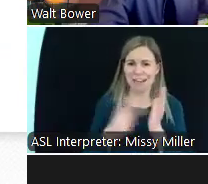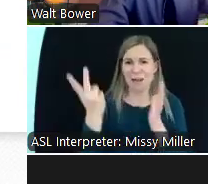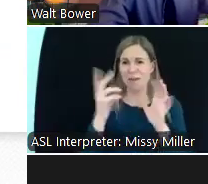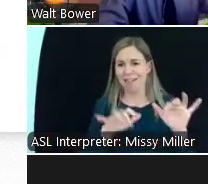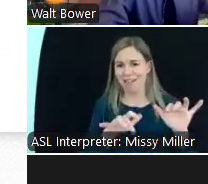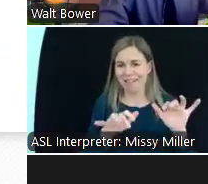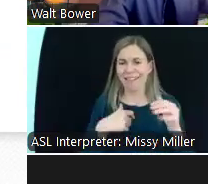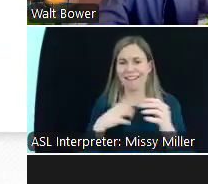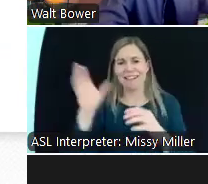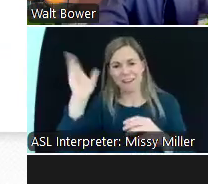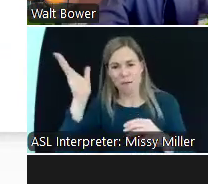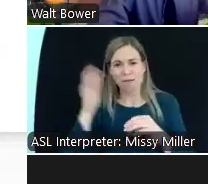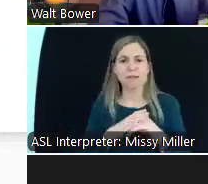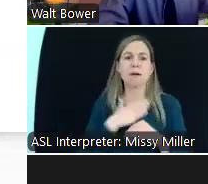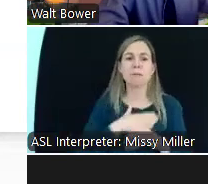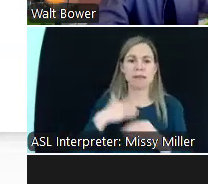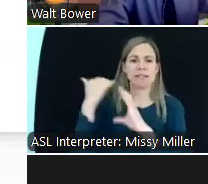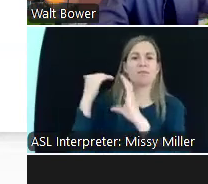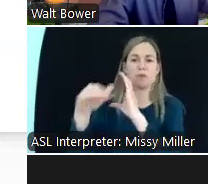But if you will email that